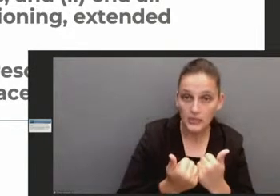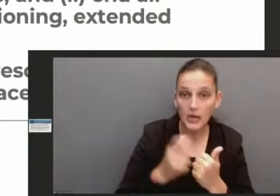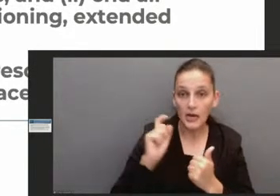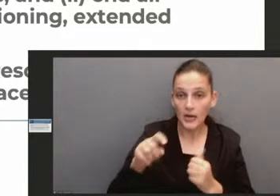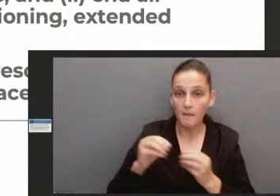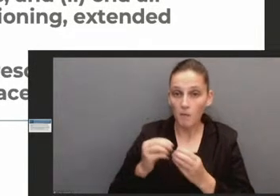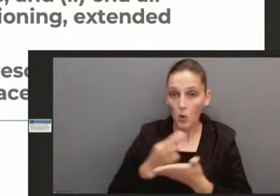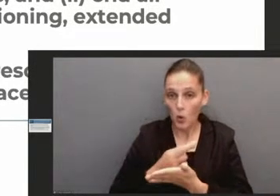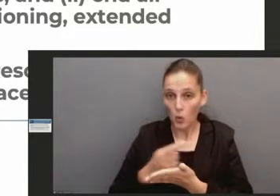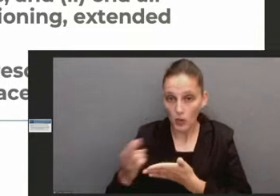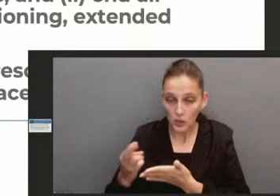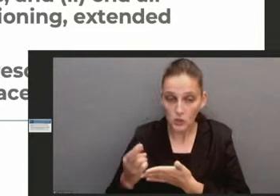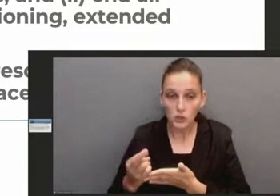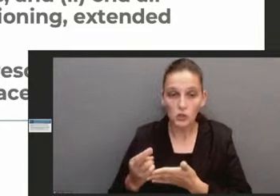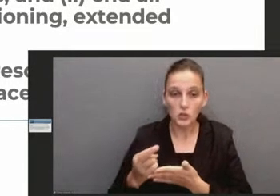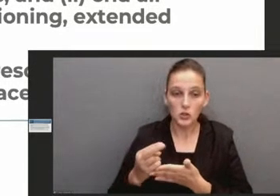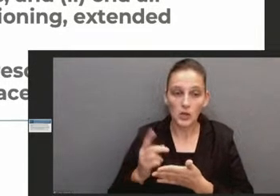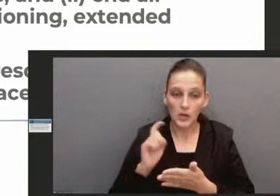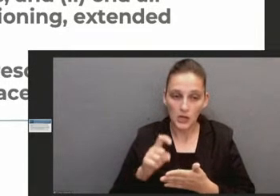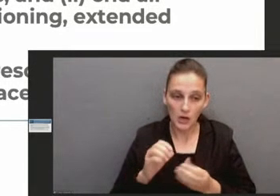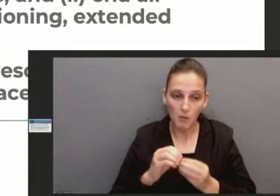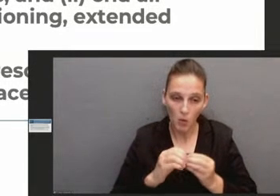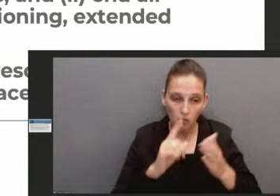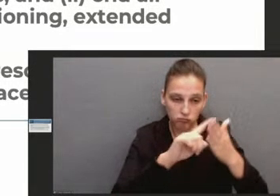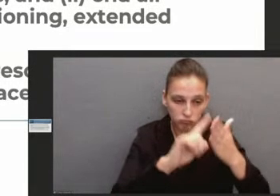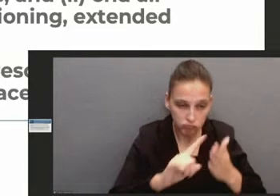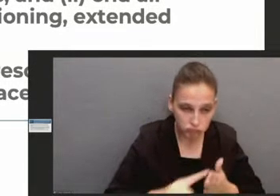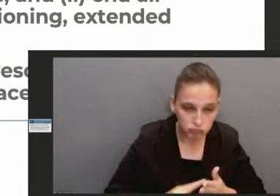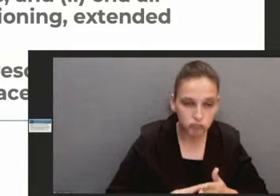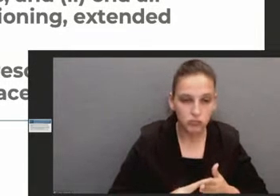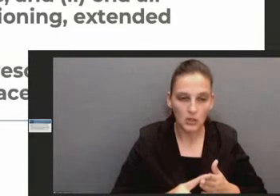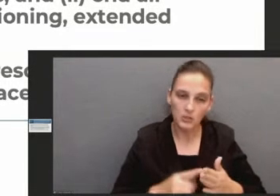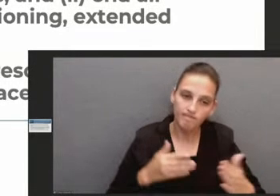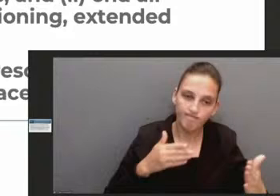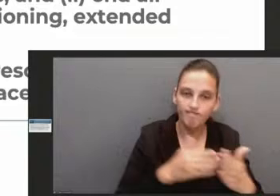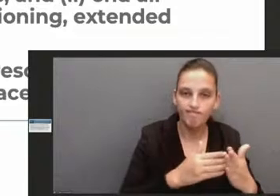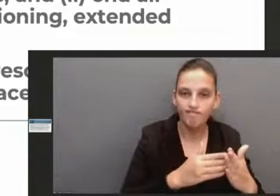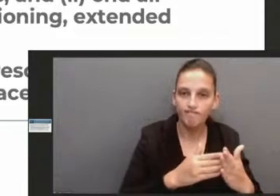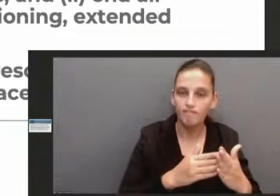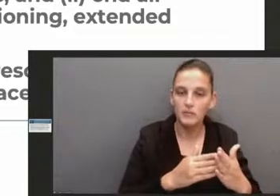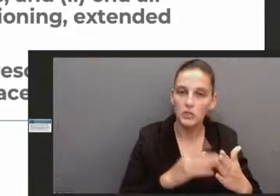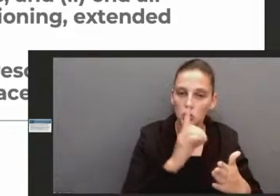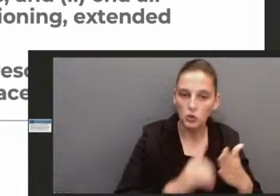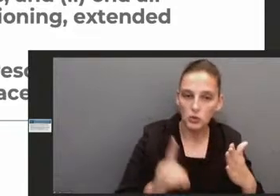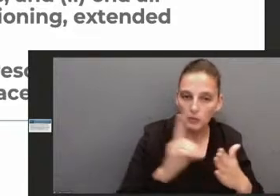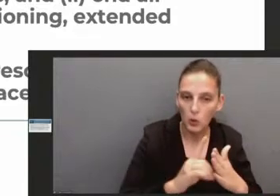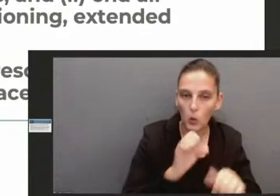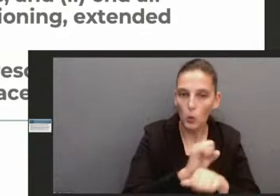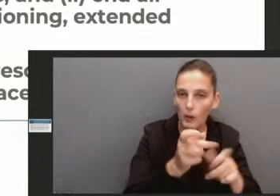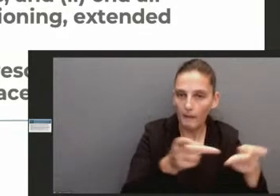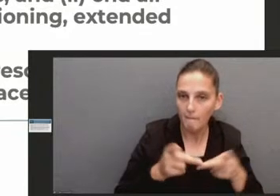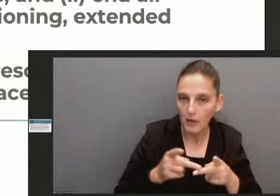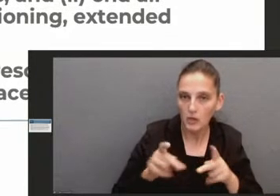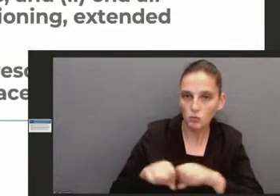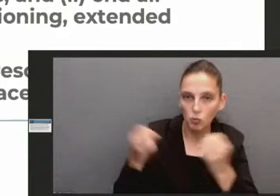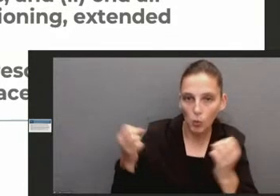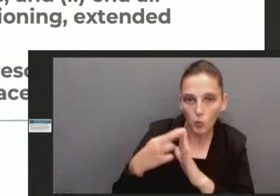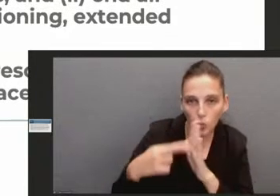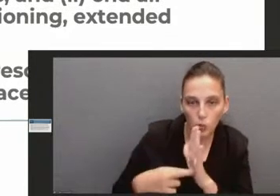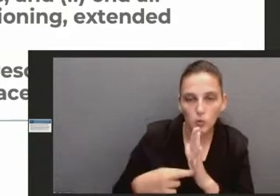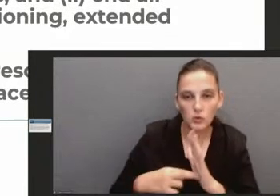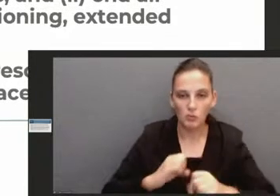to investigate and prosecute anti-discrimination and other workplace violations to protect workers'